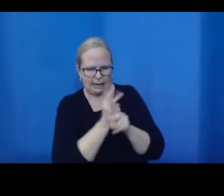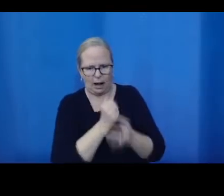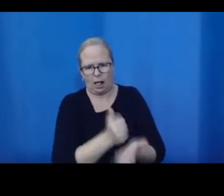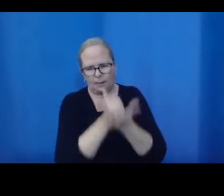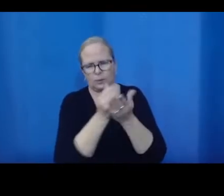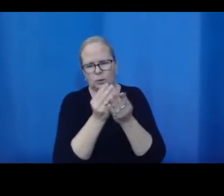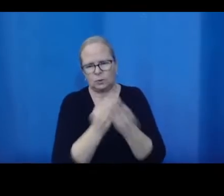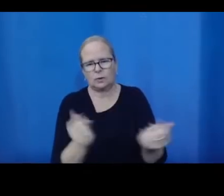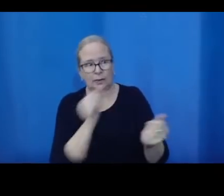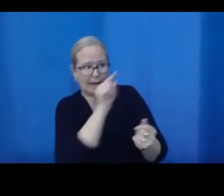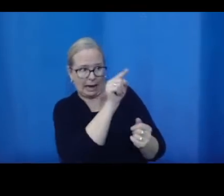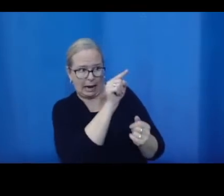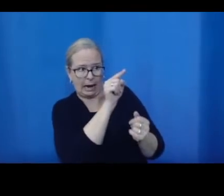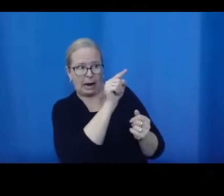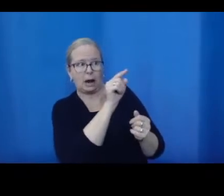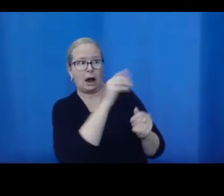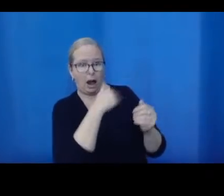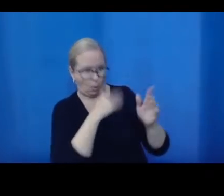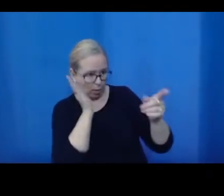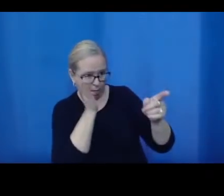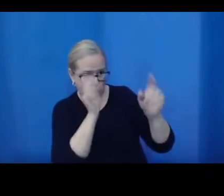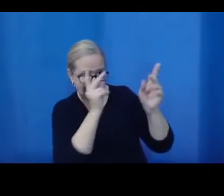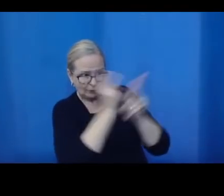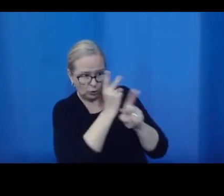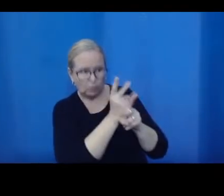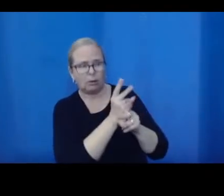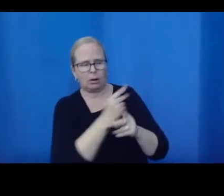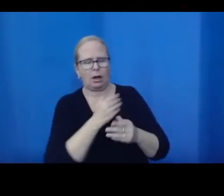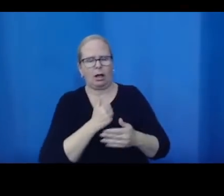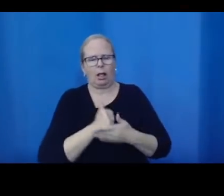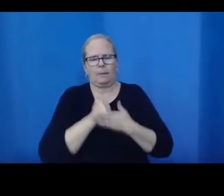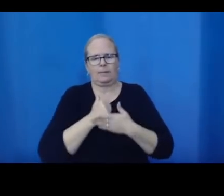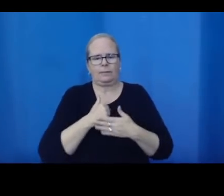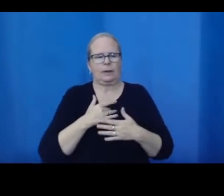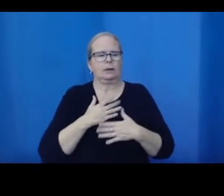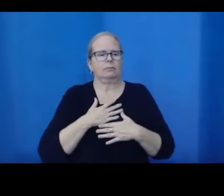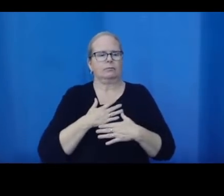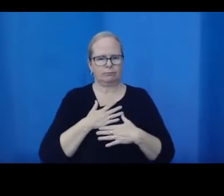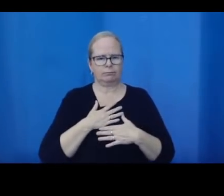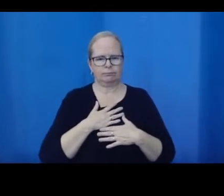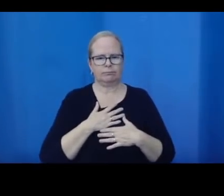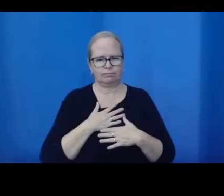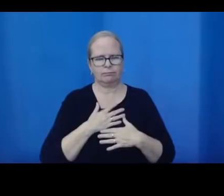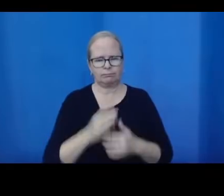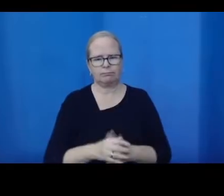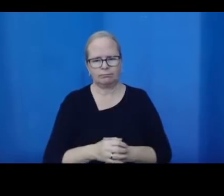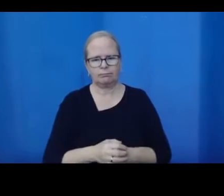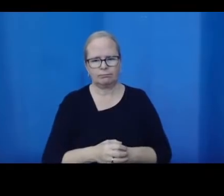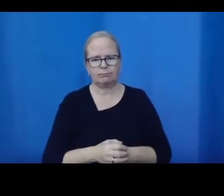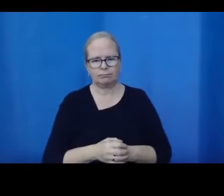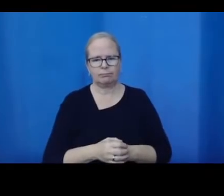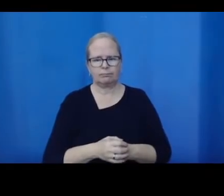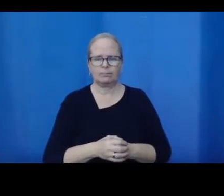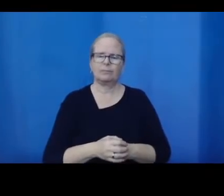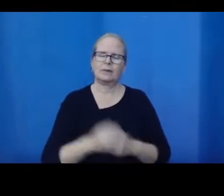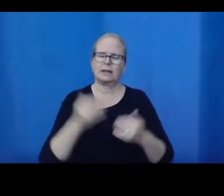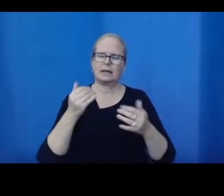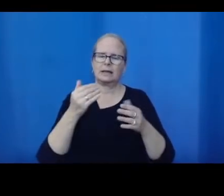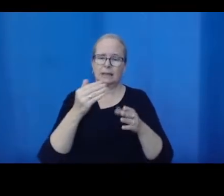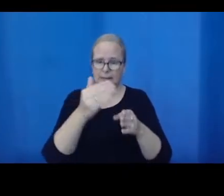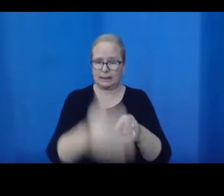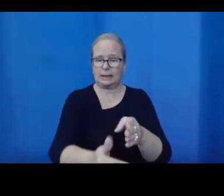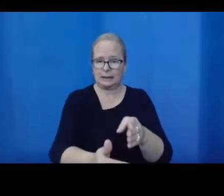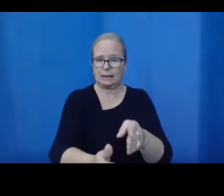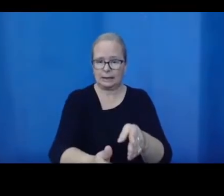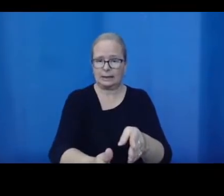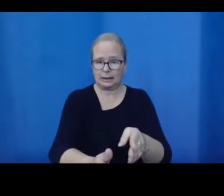And we all may take some time to have to adjust back to what it looks like after this, but it's going to